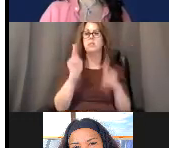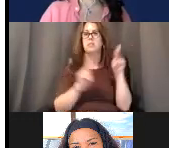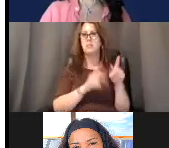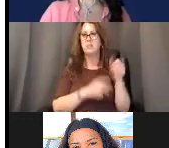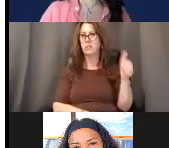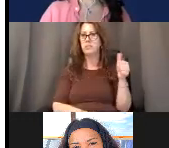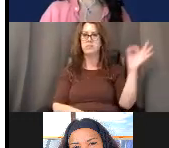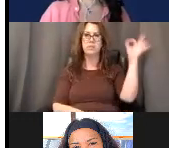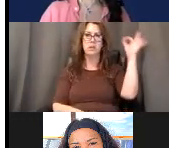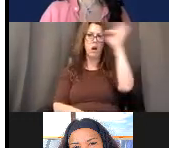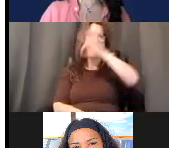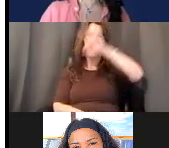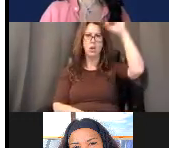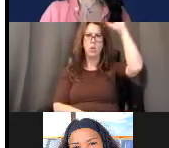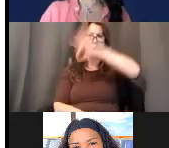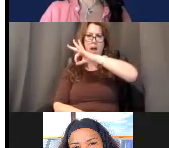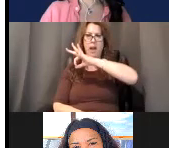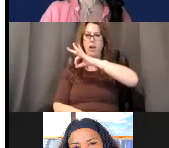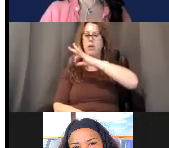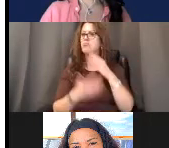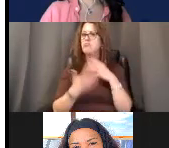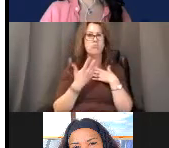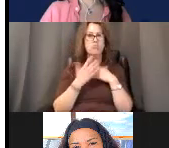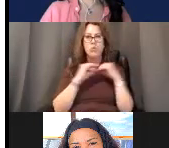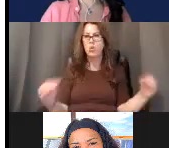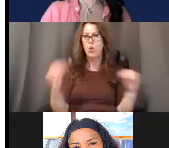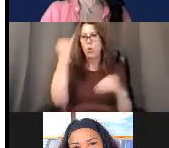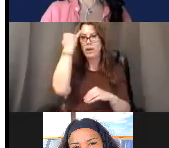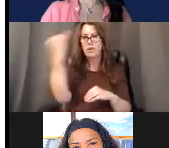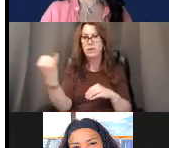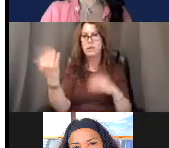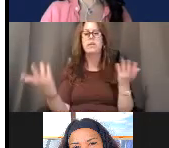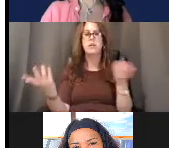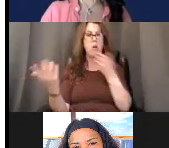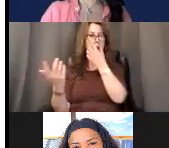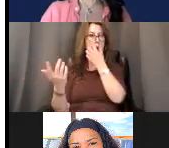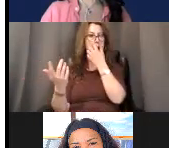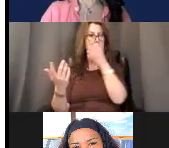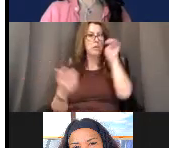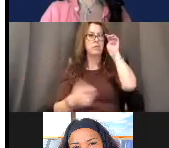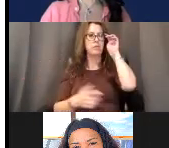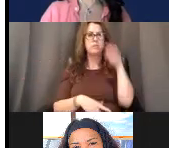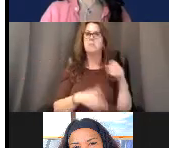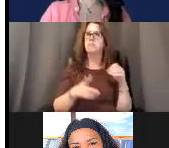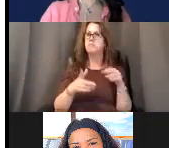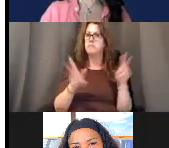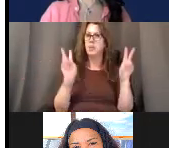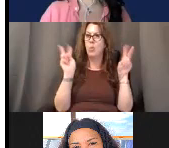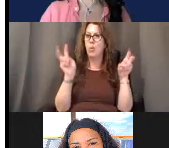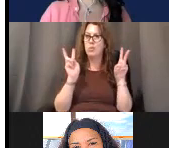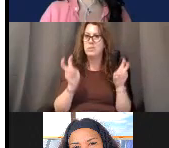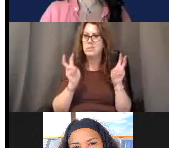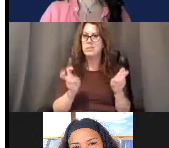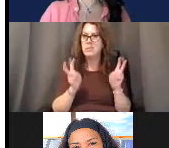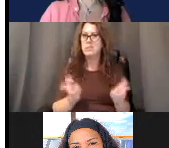so you see the kind of quotes attributed. And for a lot of us, we've heard these quotes, right? So they're not just made up out of fantasy, right? So